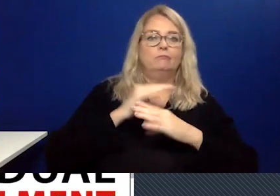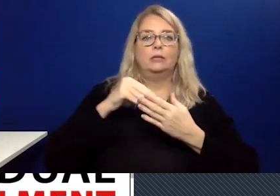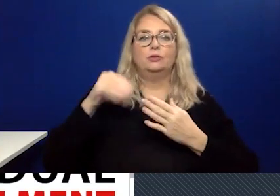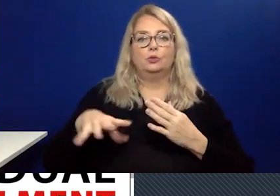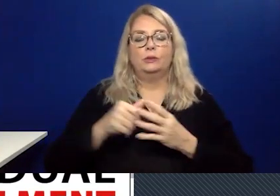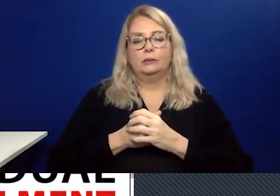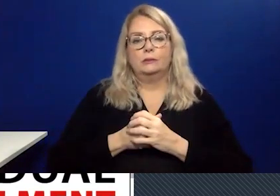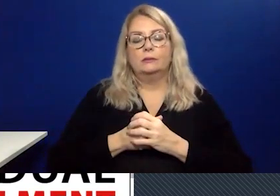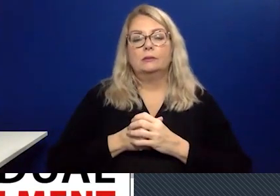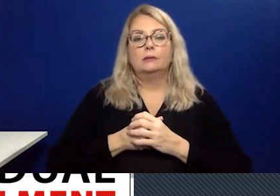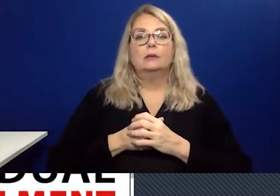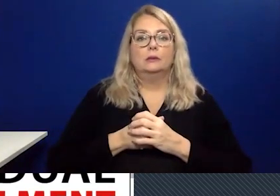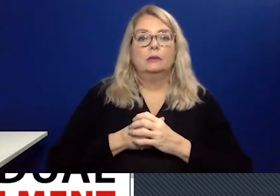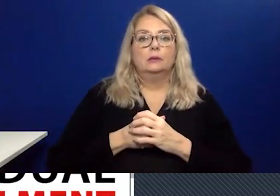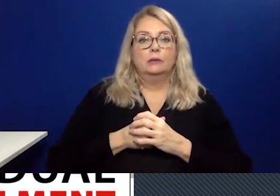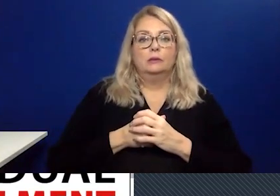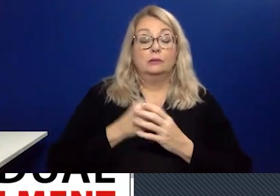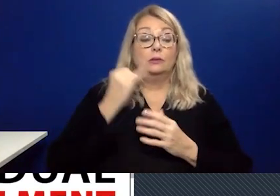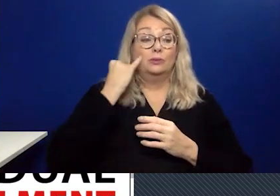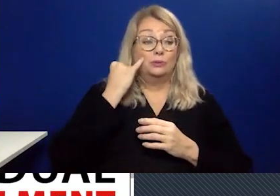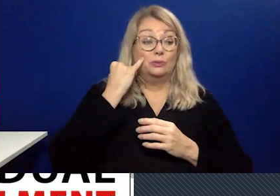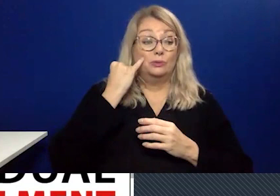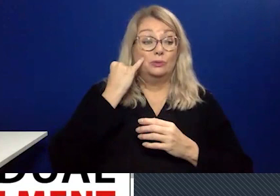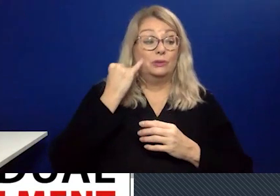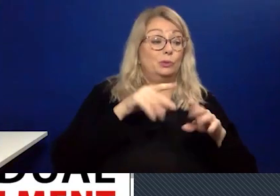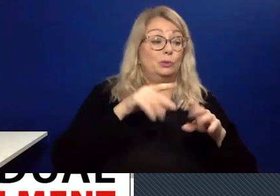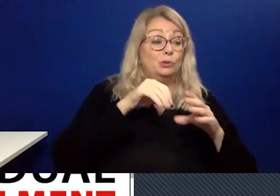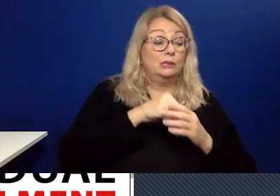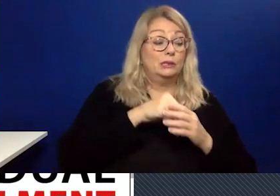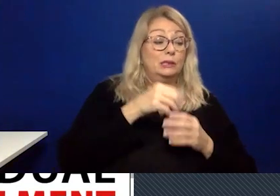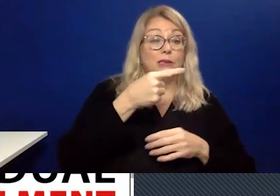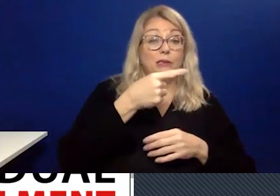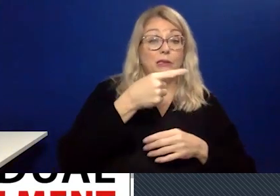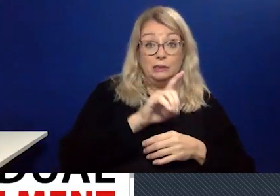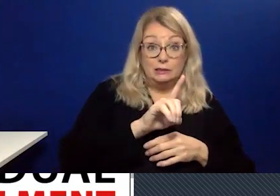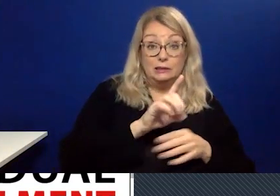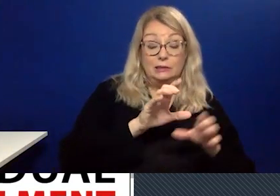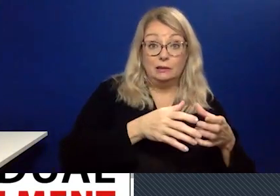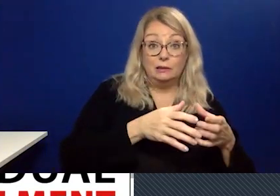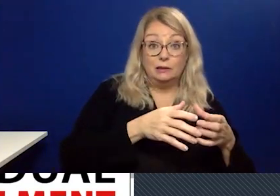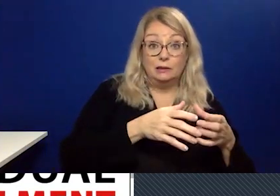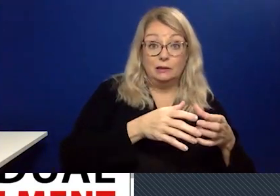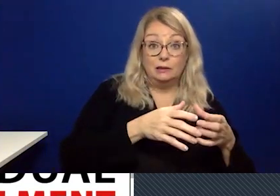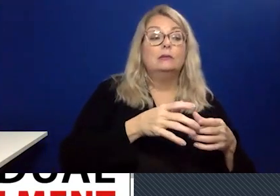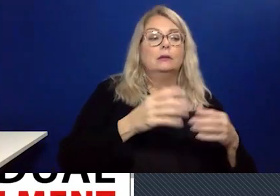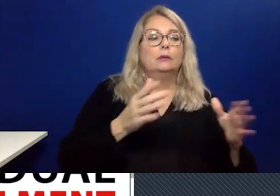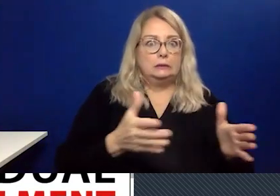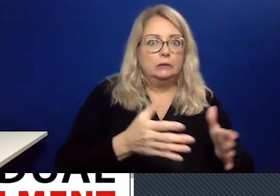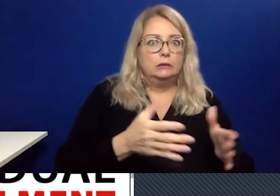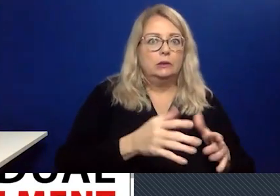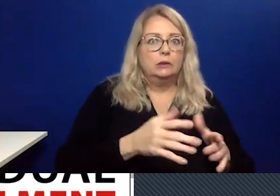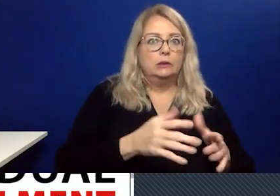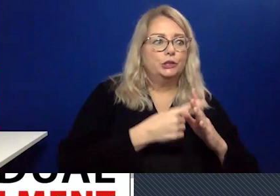the adult schools, if they're in the GED or high set or high school diploma, to start taking classes with us. And it's free other than just the